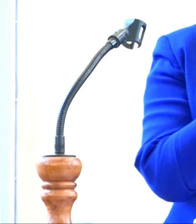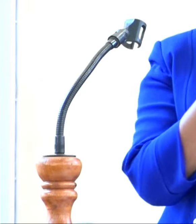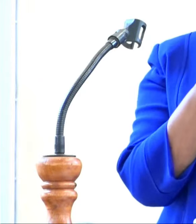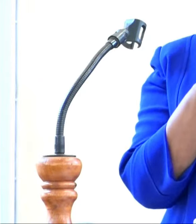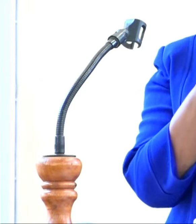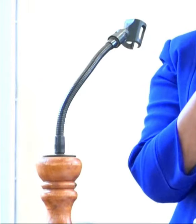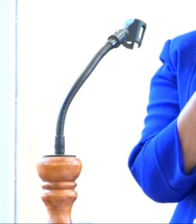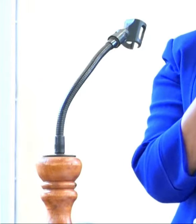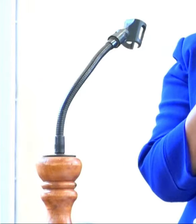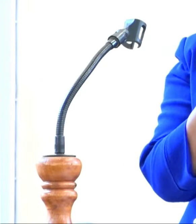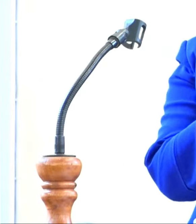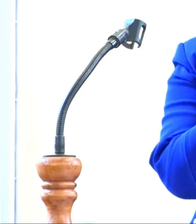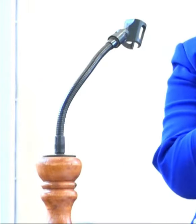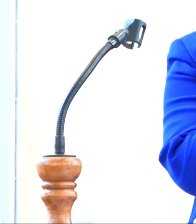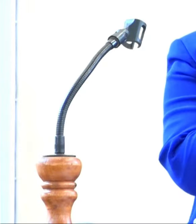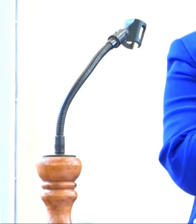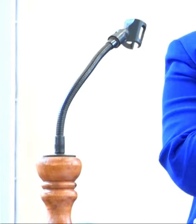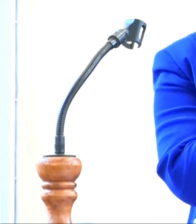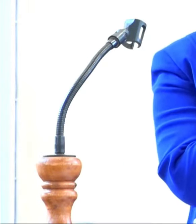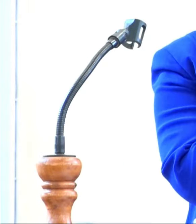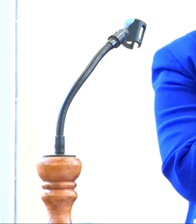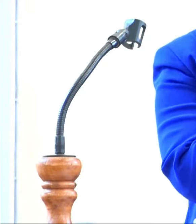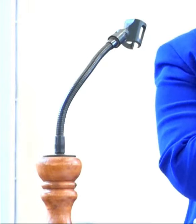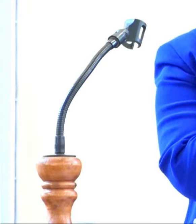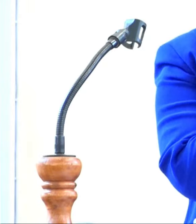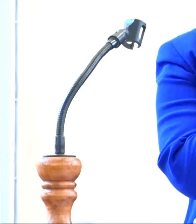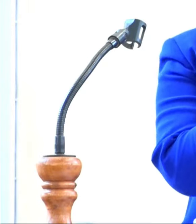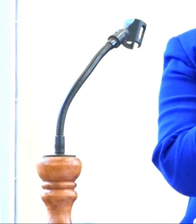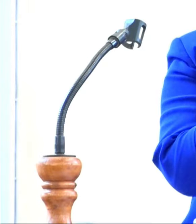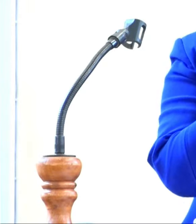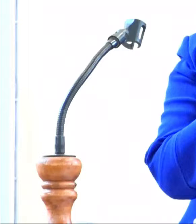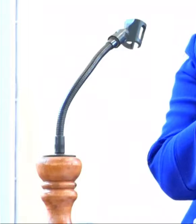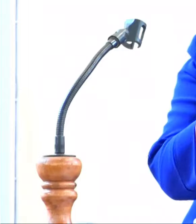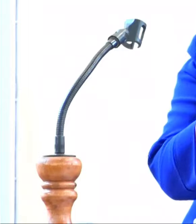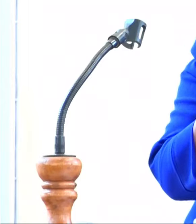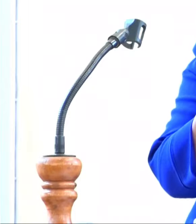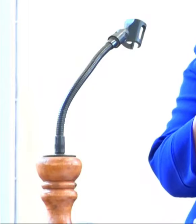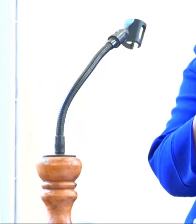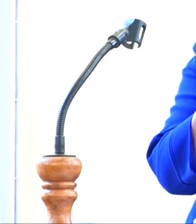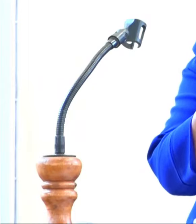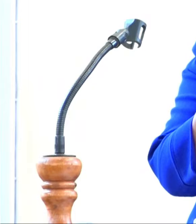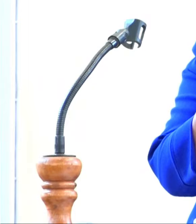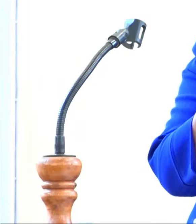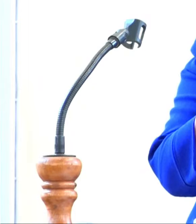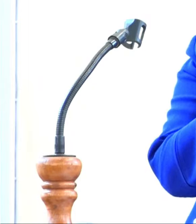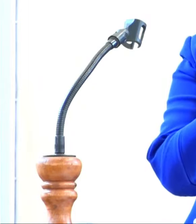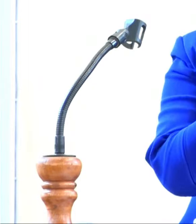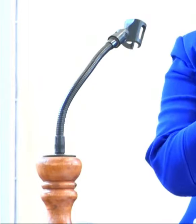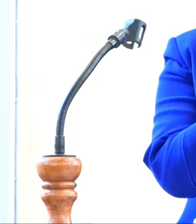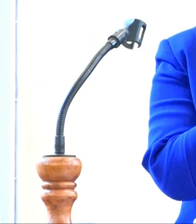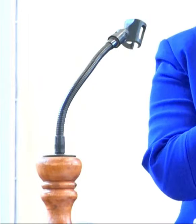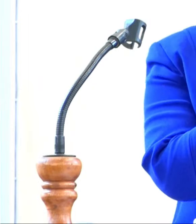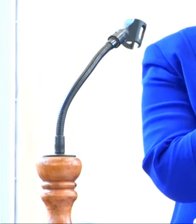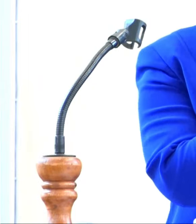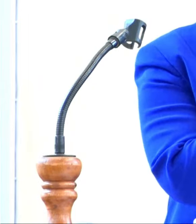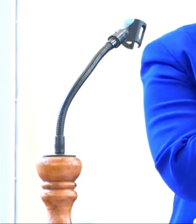coming back here, it is bringing me so many memories as this church was being constructed and even as it was